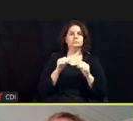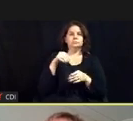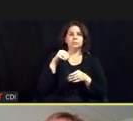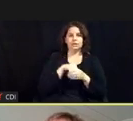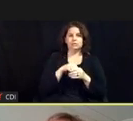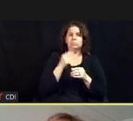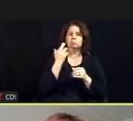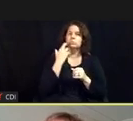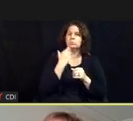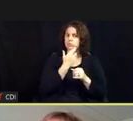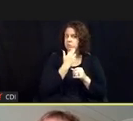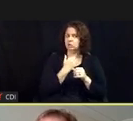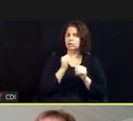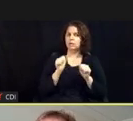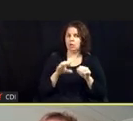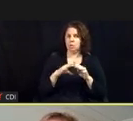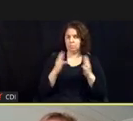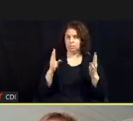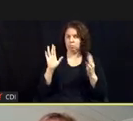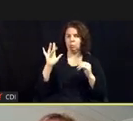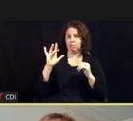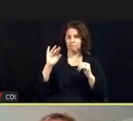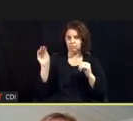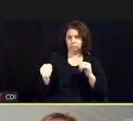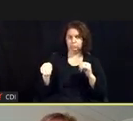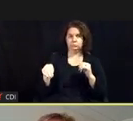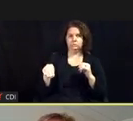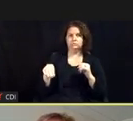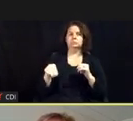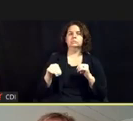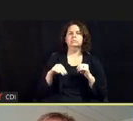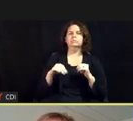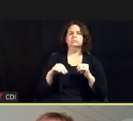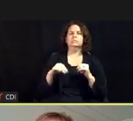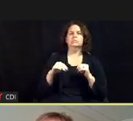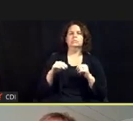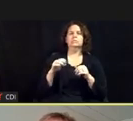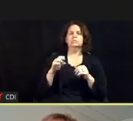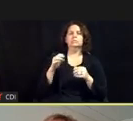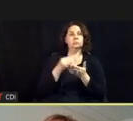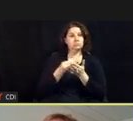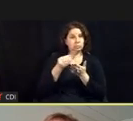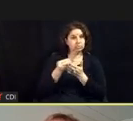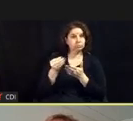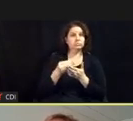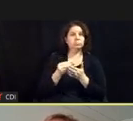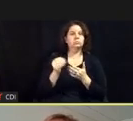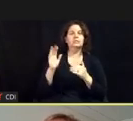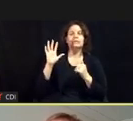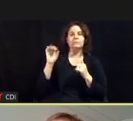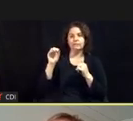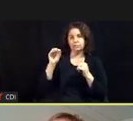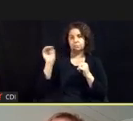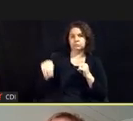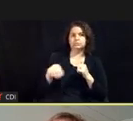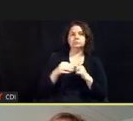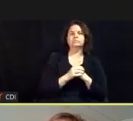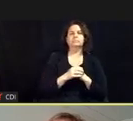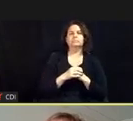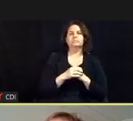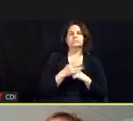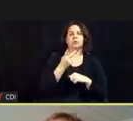capacity, indoor shopping centers would increase to 50% capacity, that's the indoor malls. Personal services indoors, nail